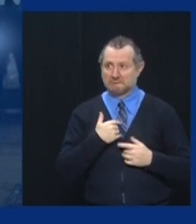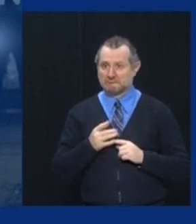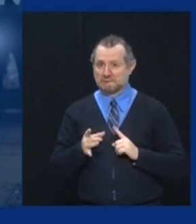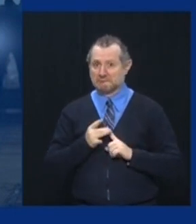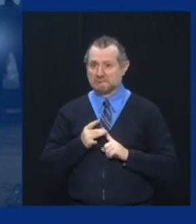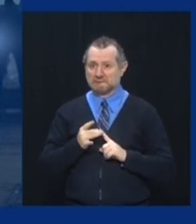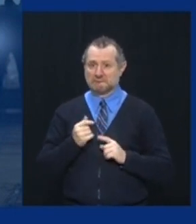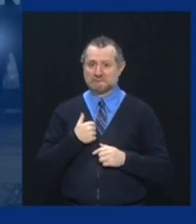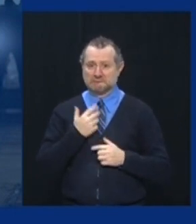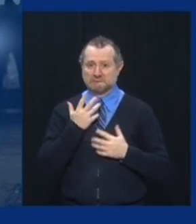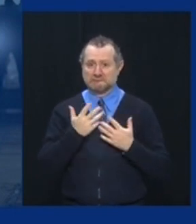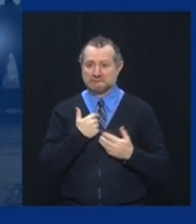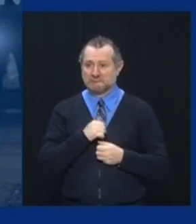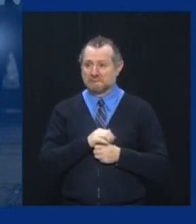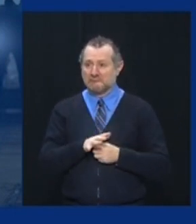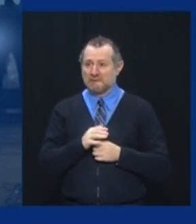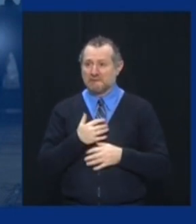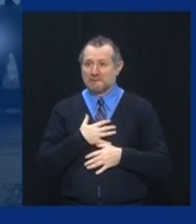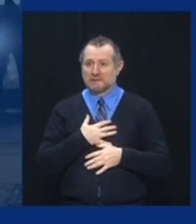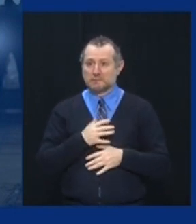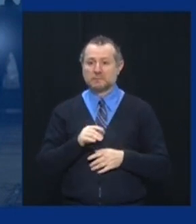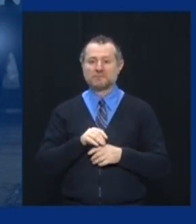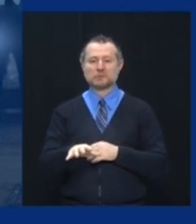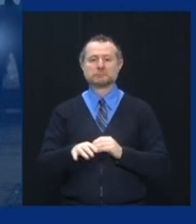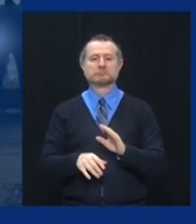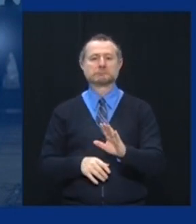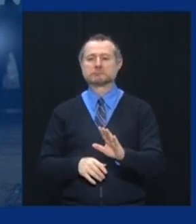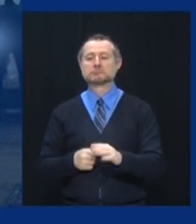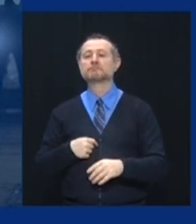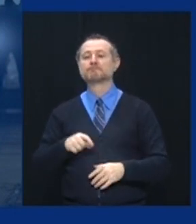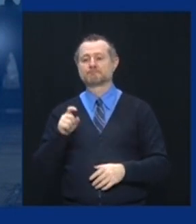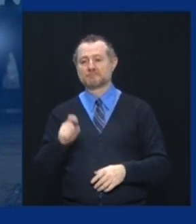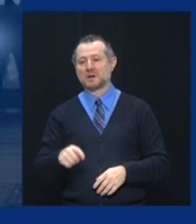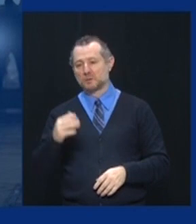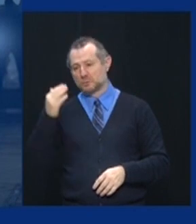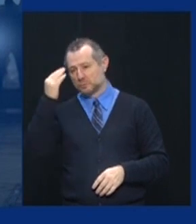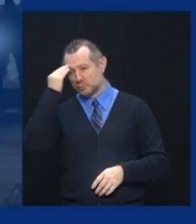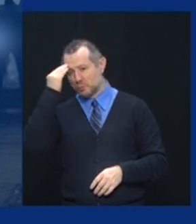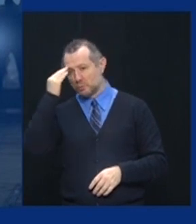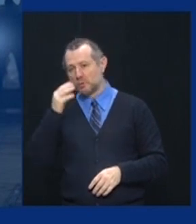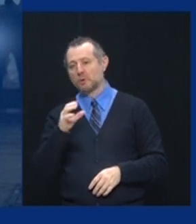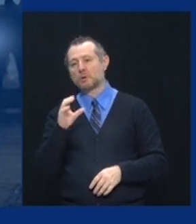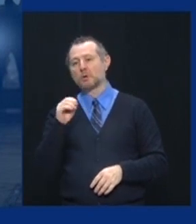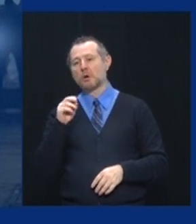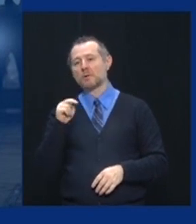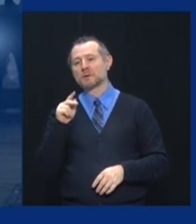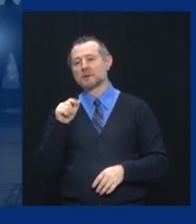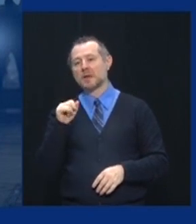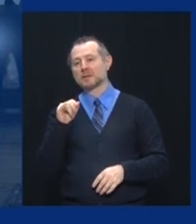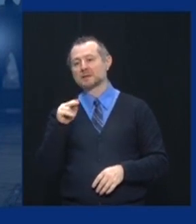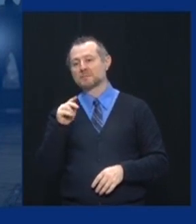But we have to know, containment is vitally important here.